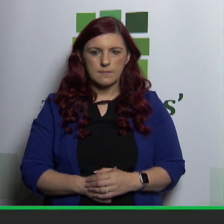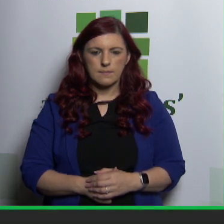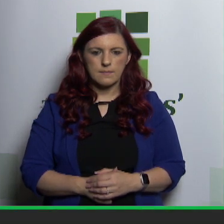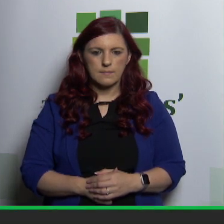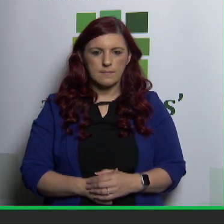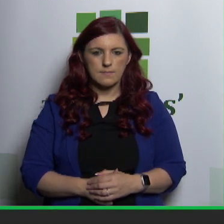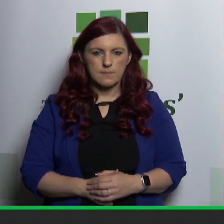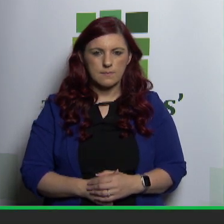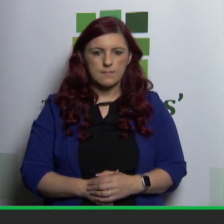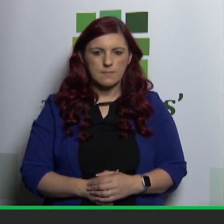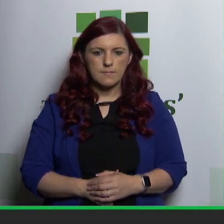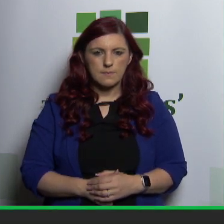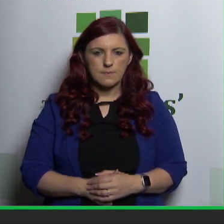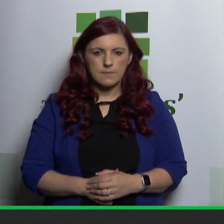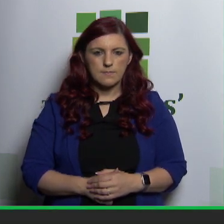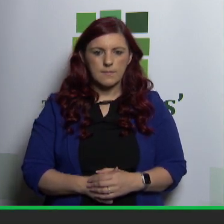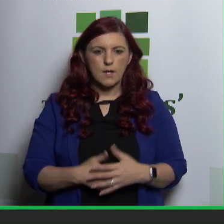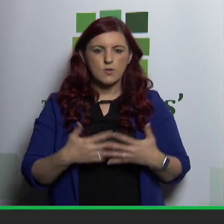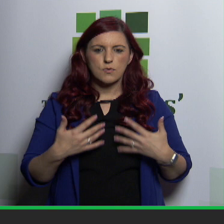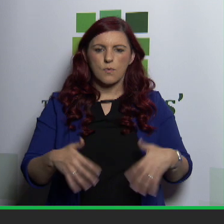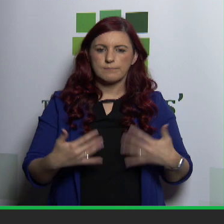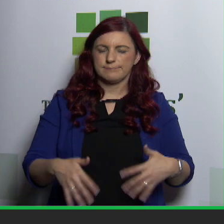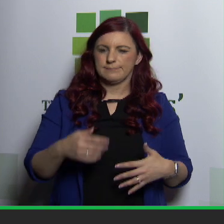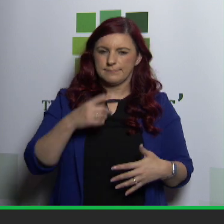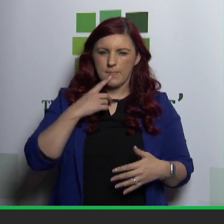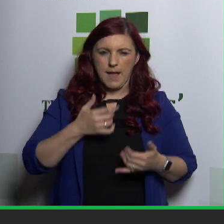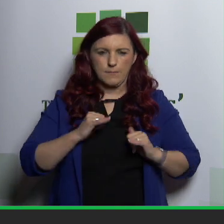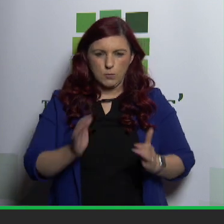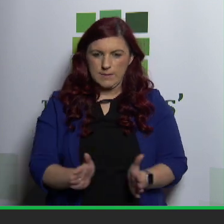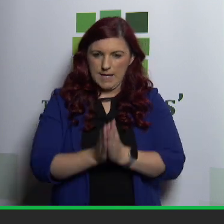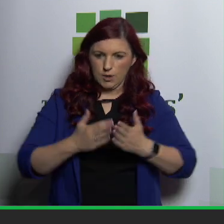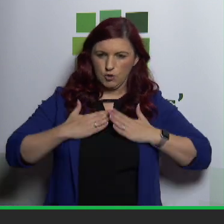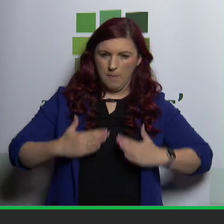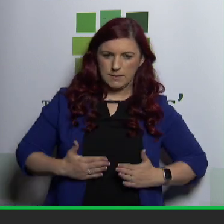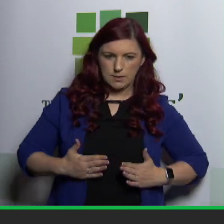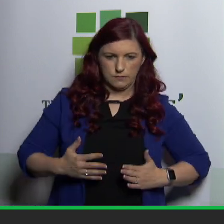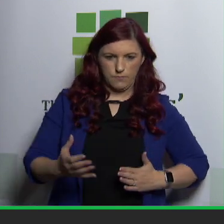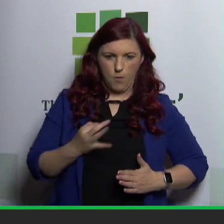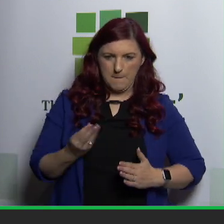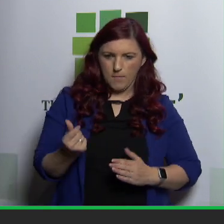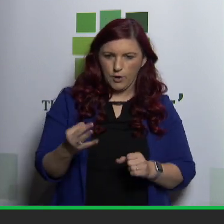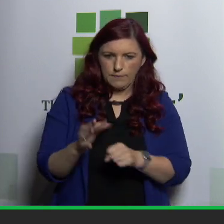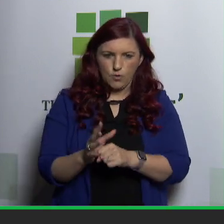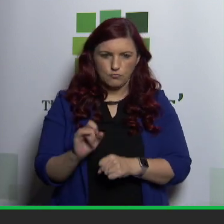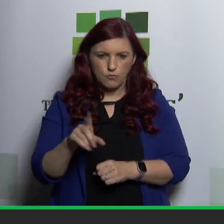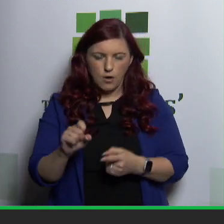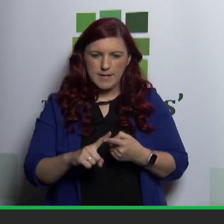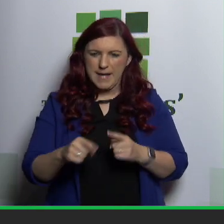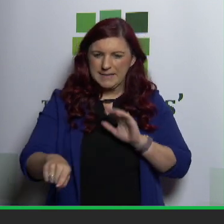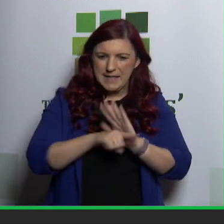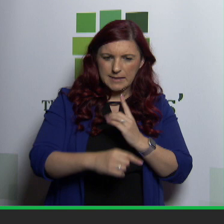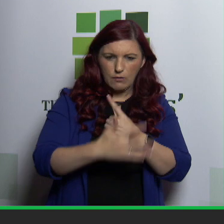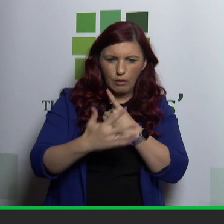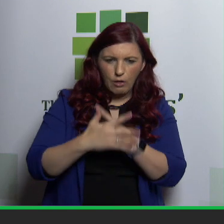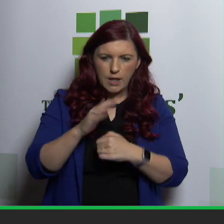The real is the drugs. Having to sell your body for drugs. Negative reinforcement, children taken without